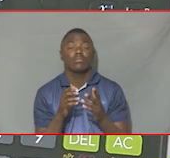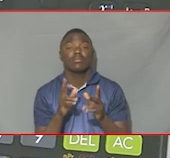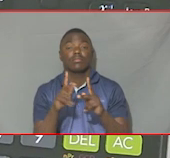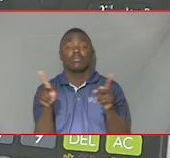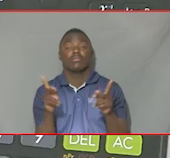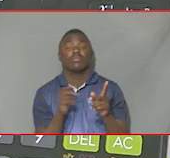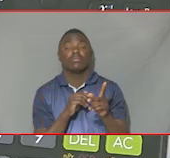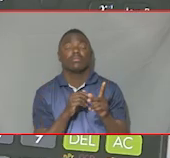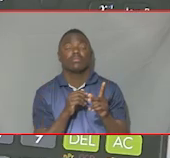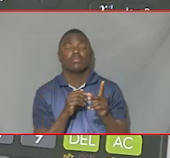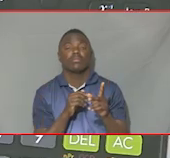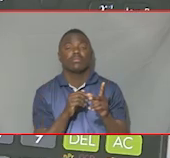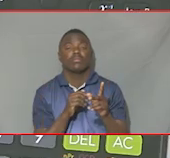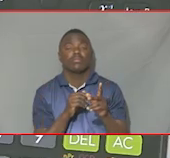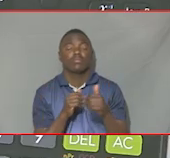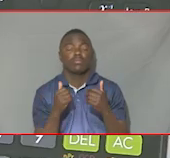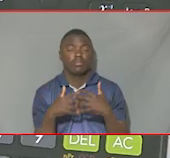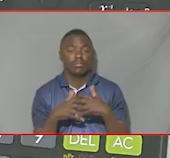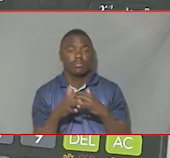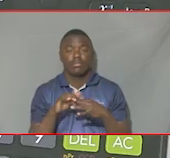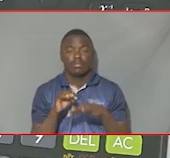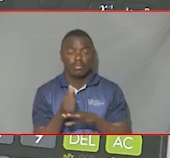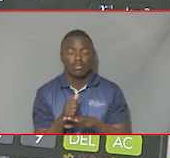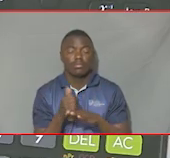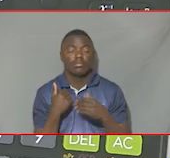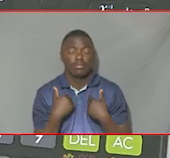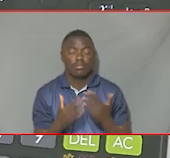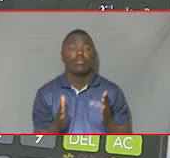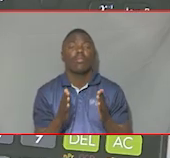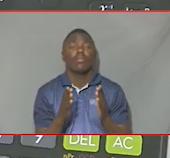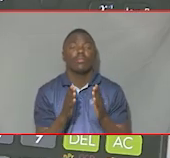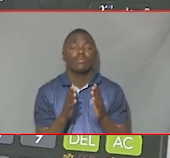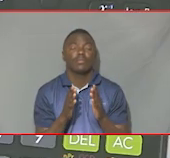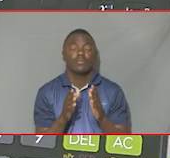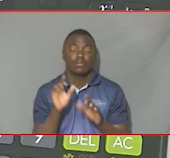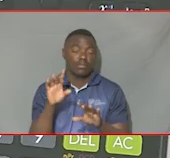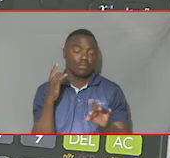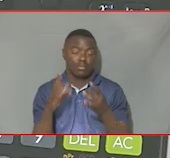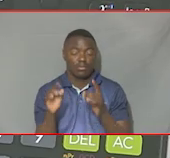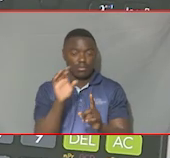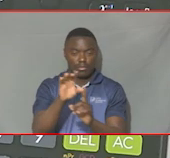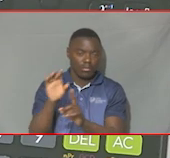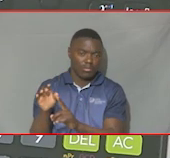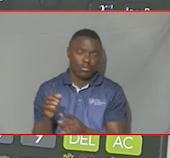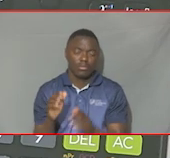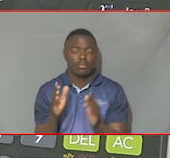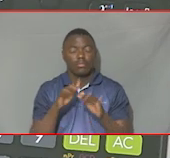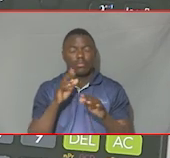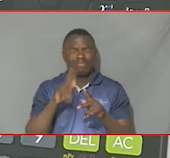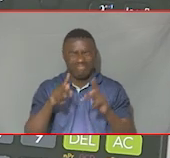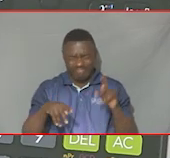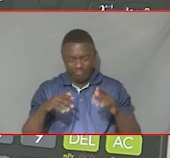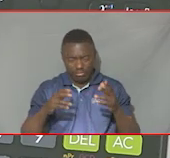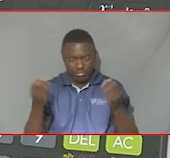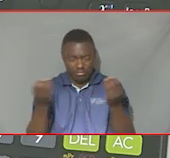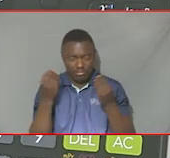10 learners was established, and the popularity score out of 100 was assigned to each. The popularity score and the number of votes